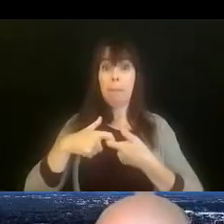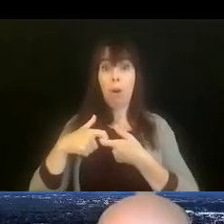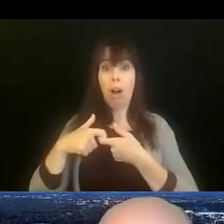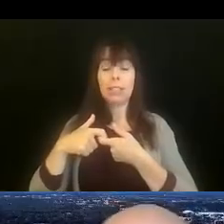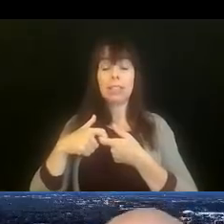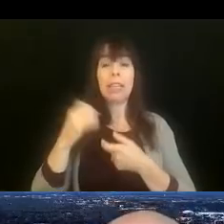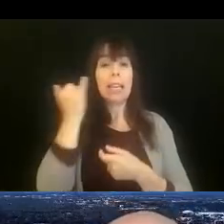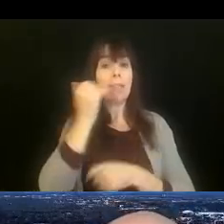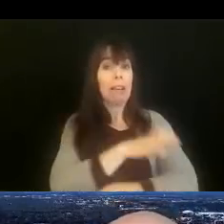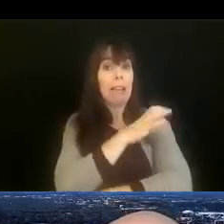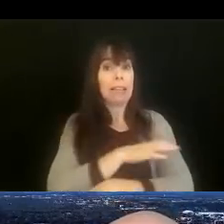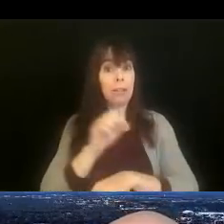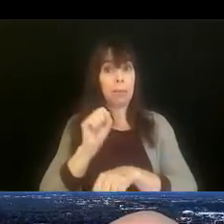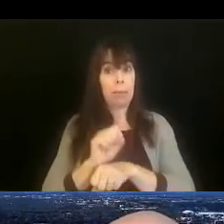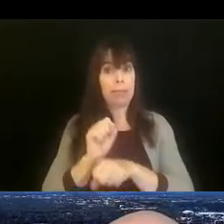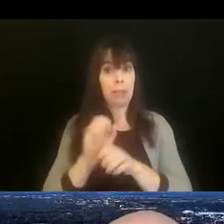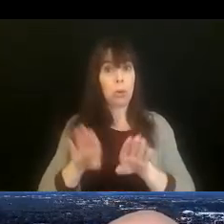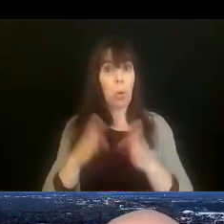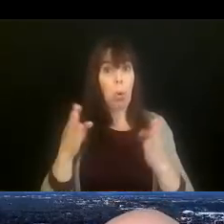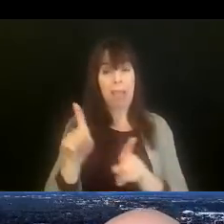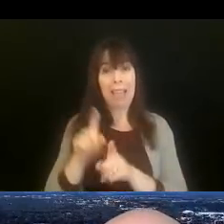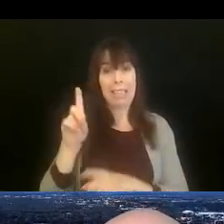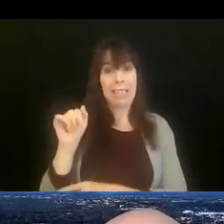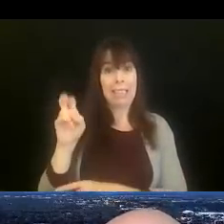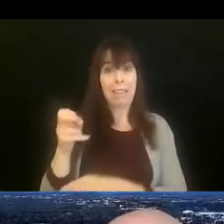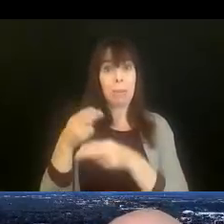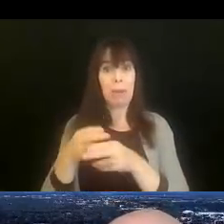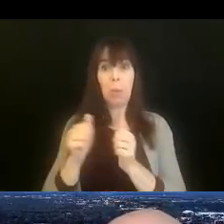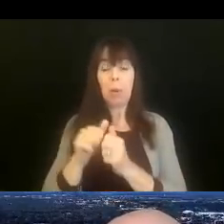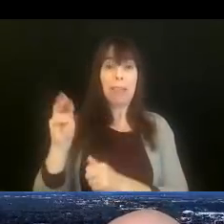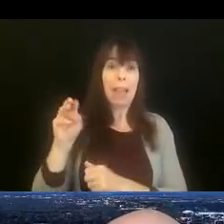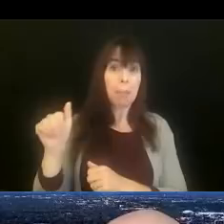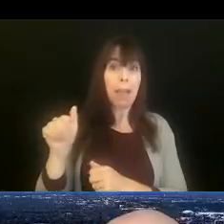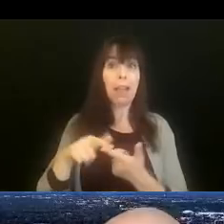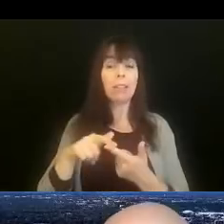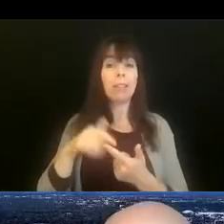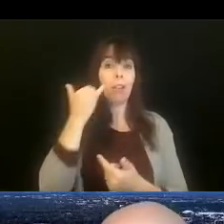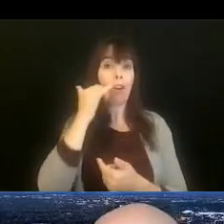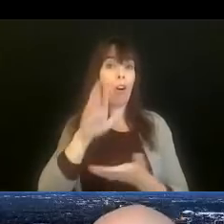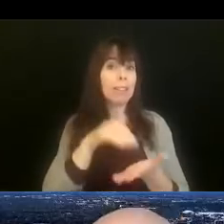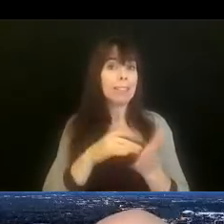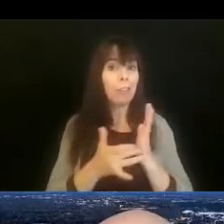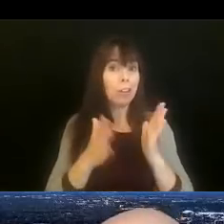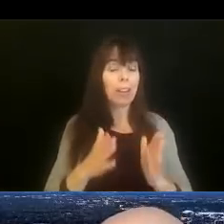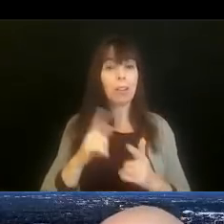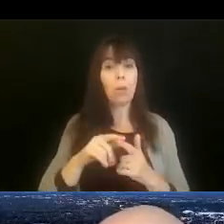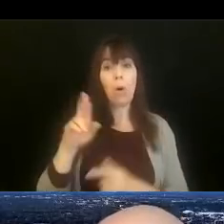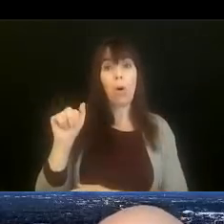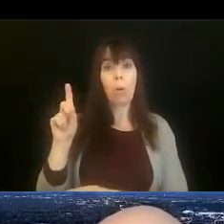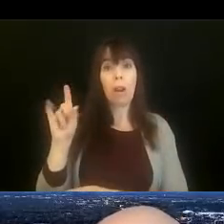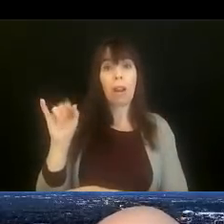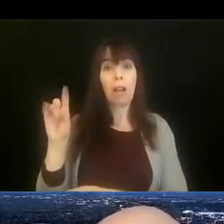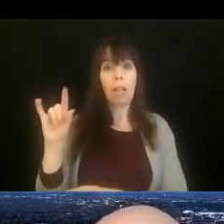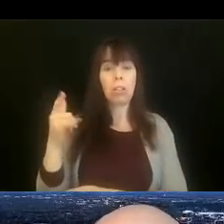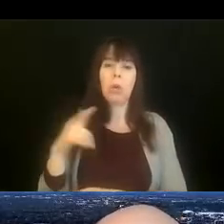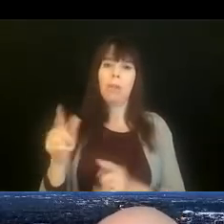there's a clinical position, as Dave mentioned, with MAs or call center techs or radiology, we have to